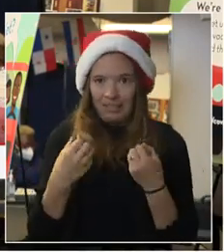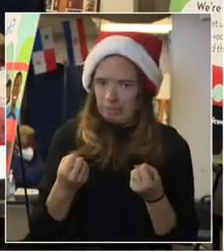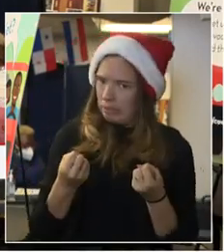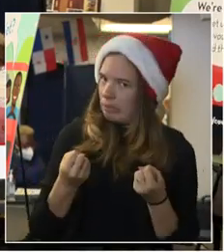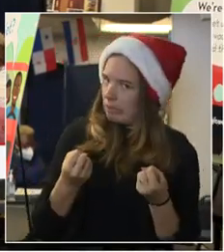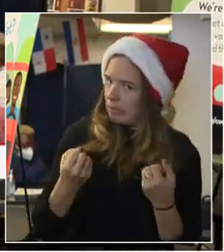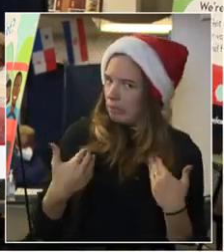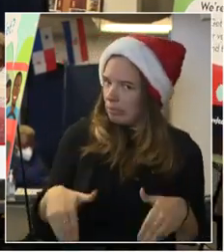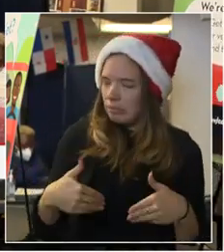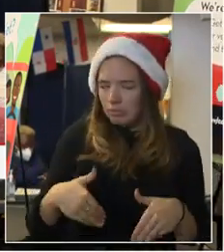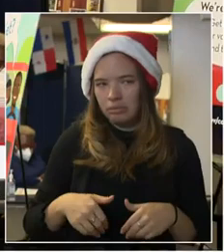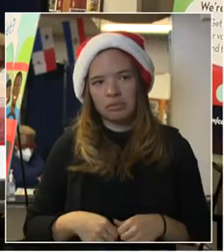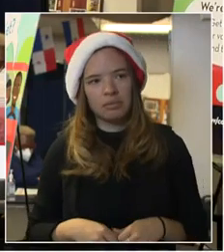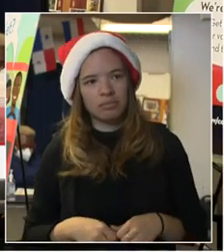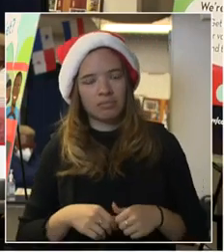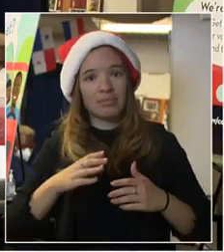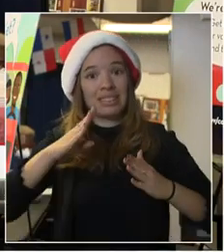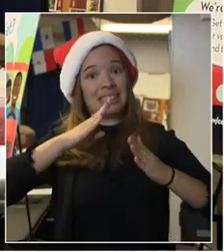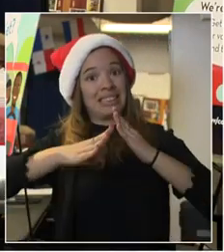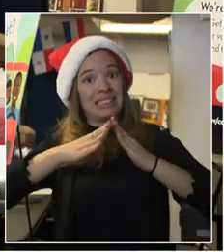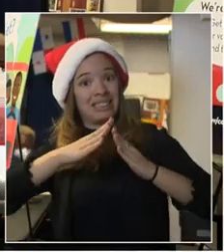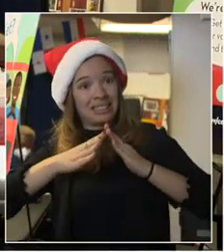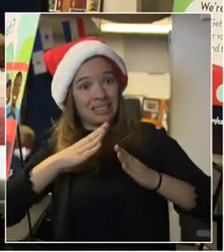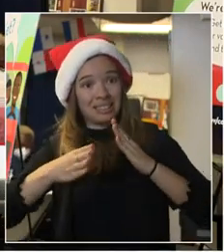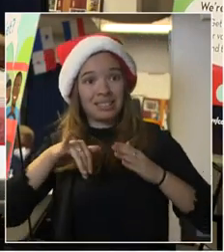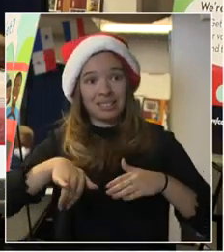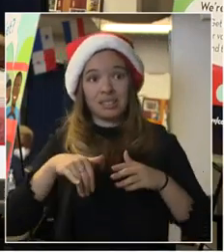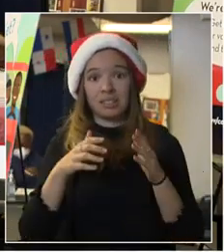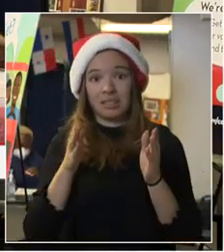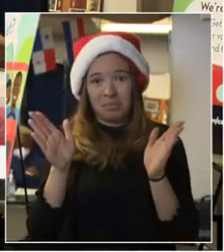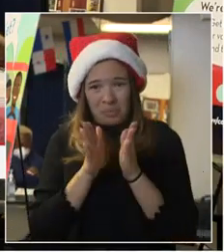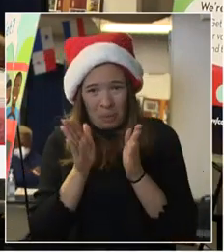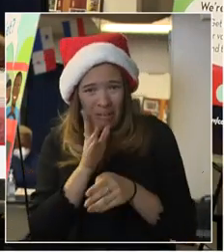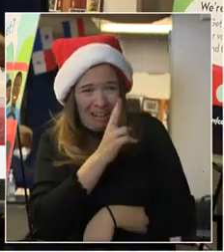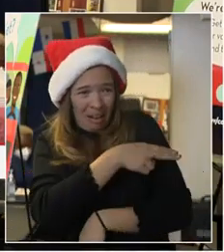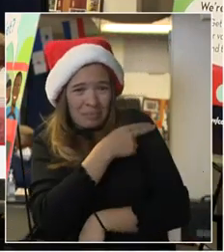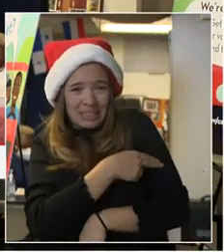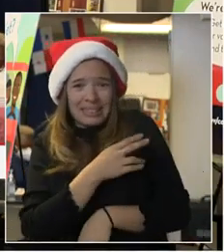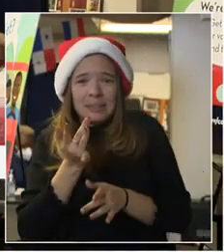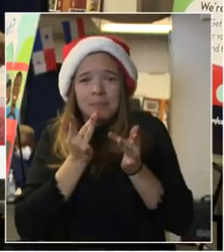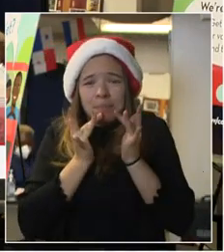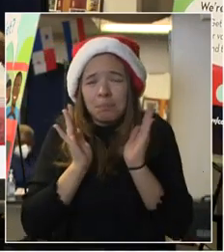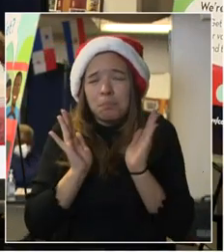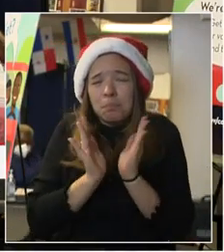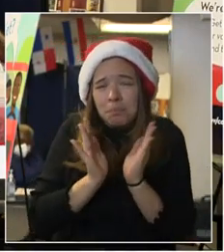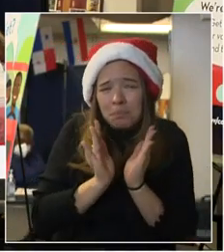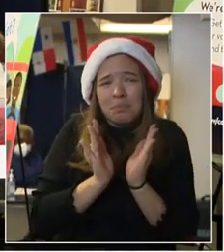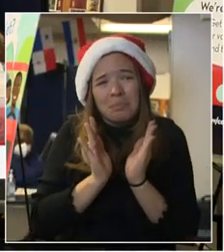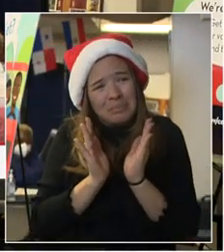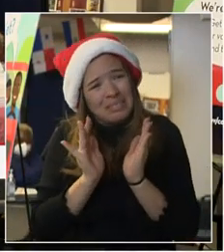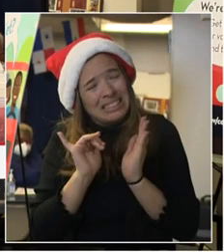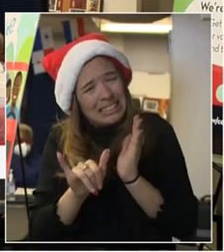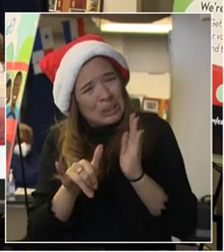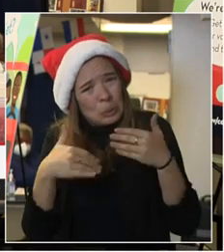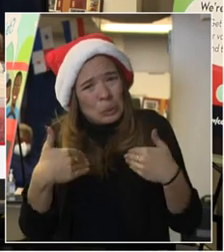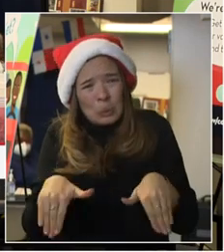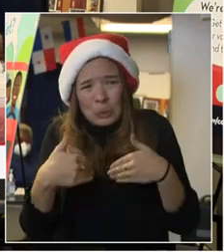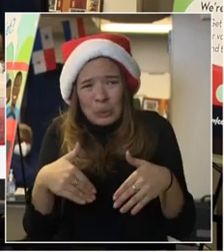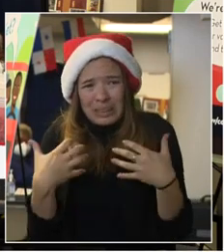The city's acute care hospitals are facing what really is a perfect storm in healthcare, and for three